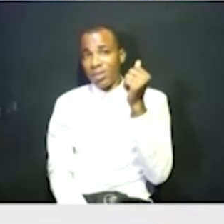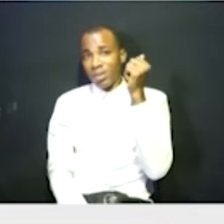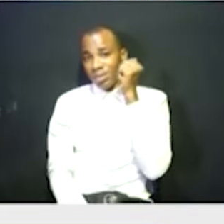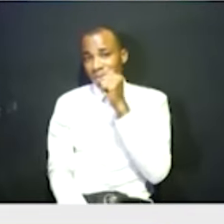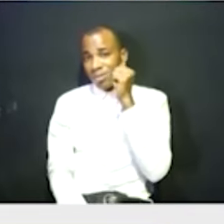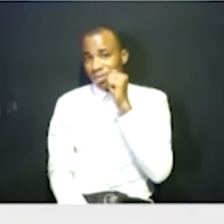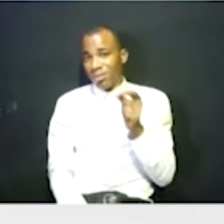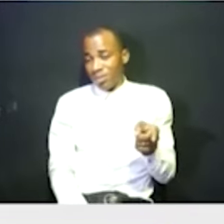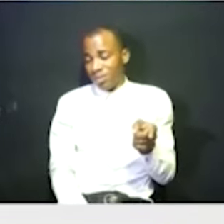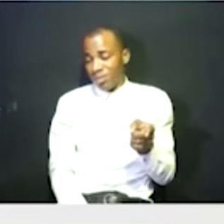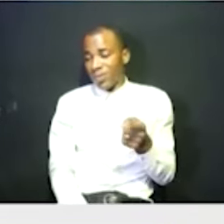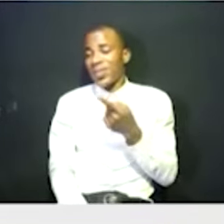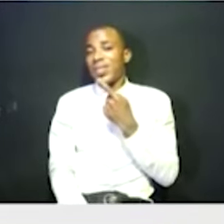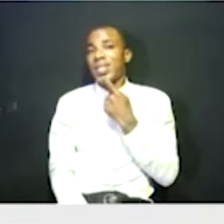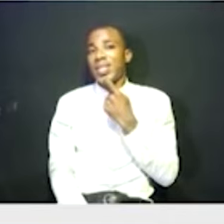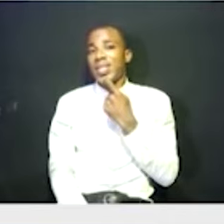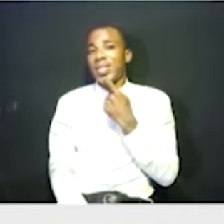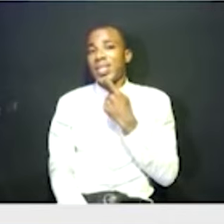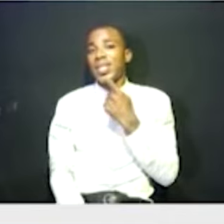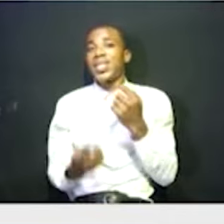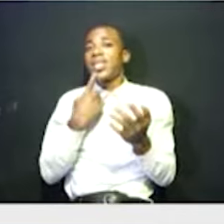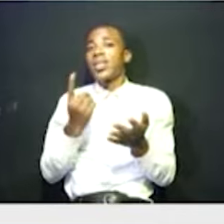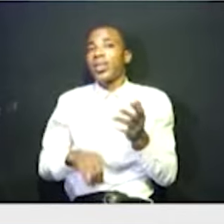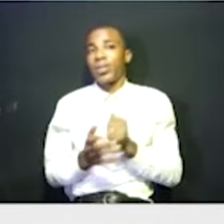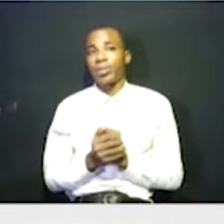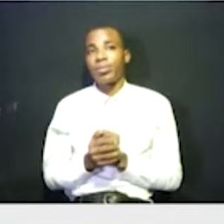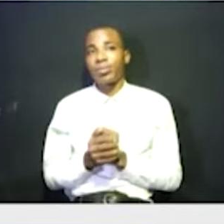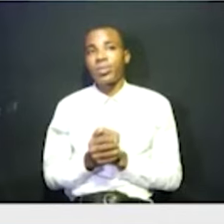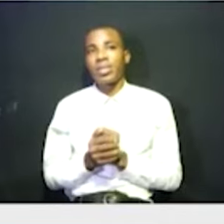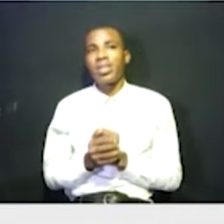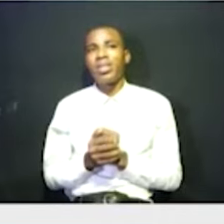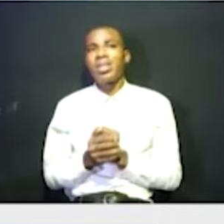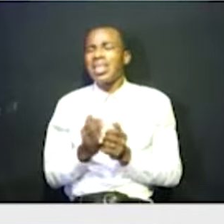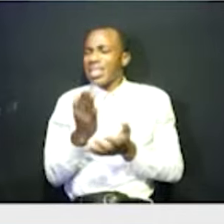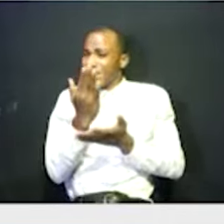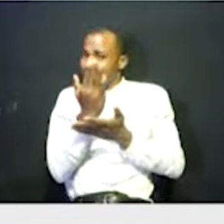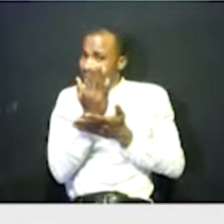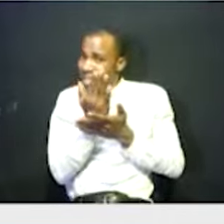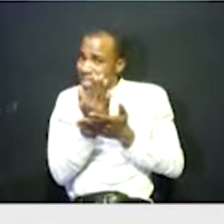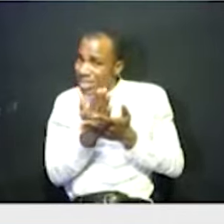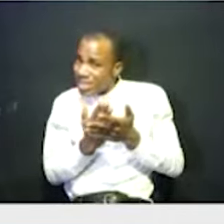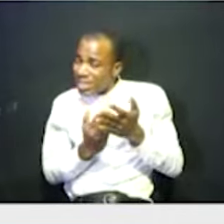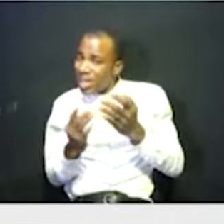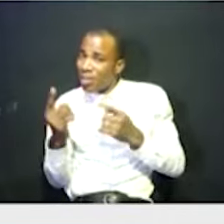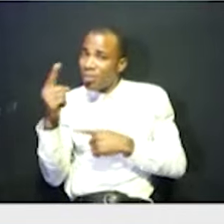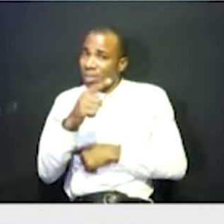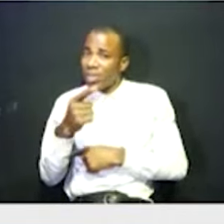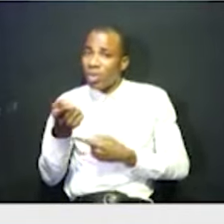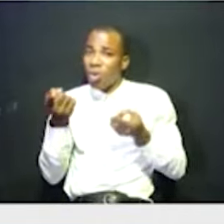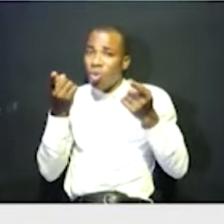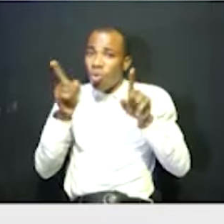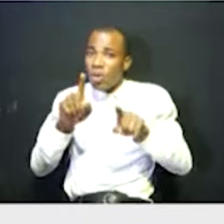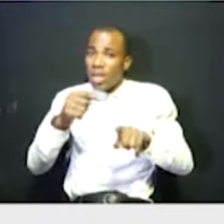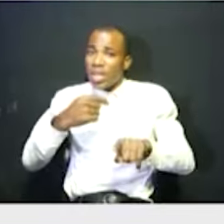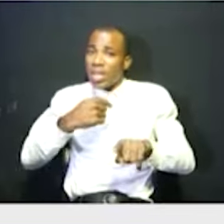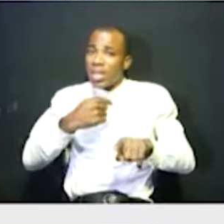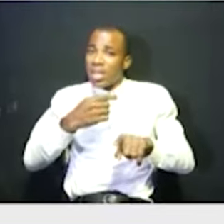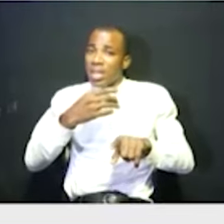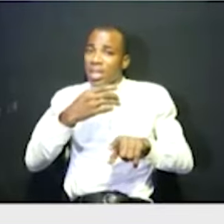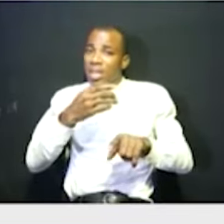assess is quote and unquote. Someday when and if I choose to have a